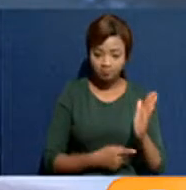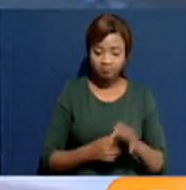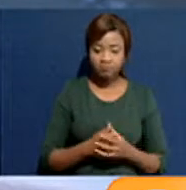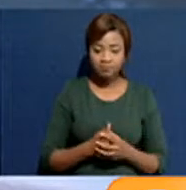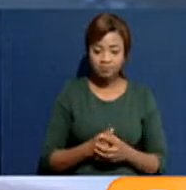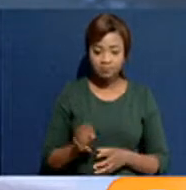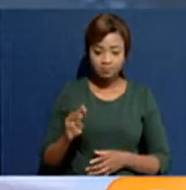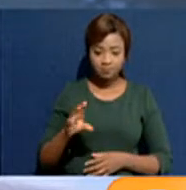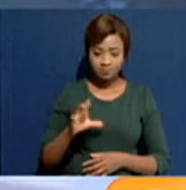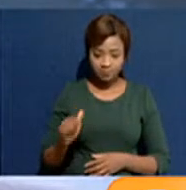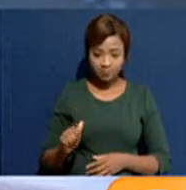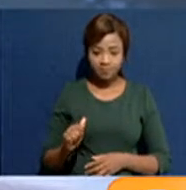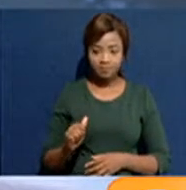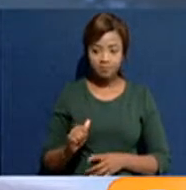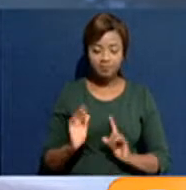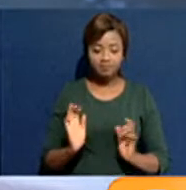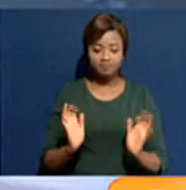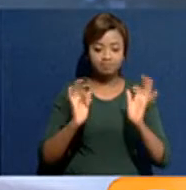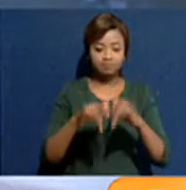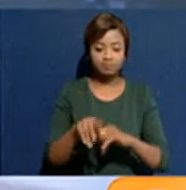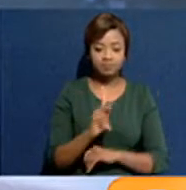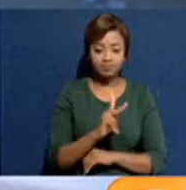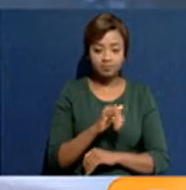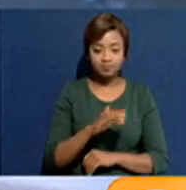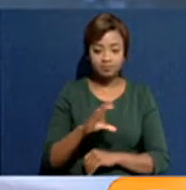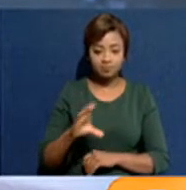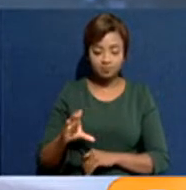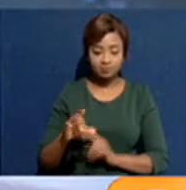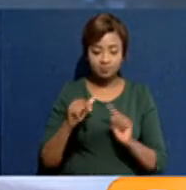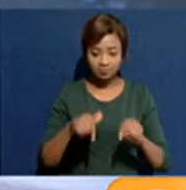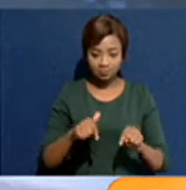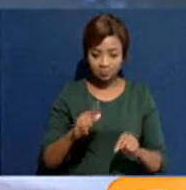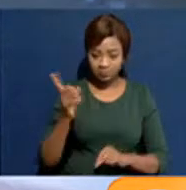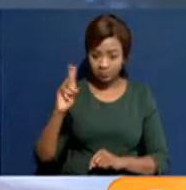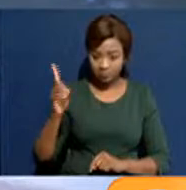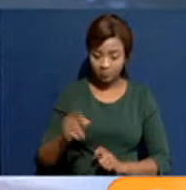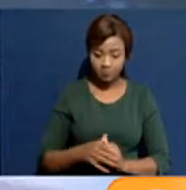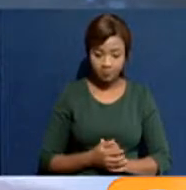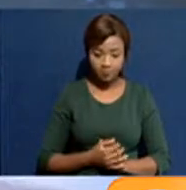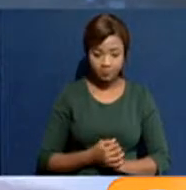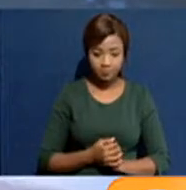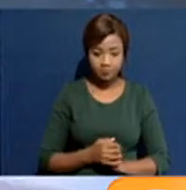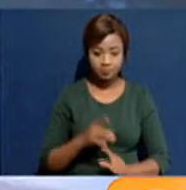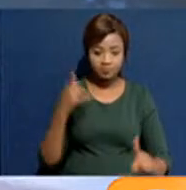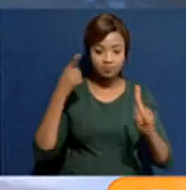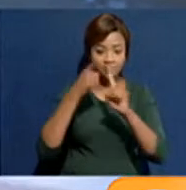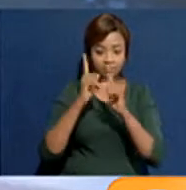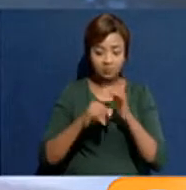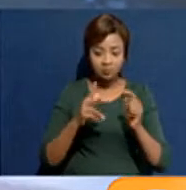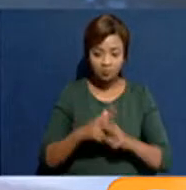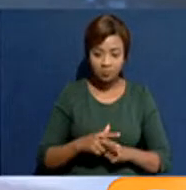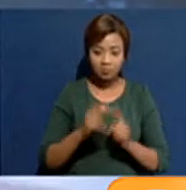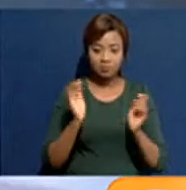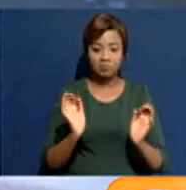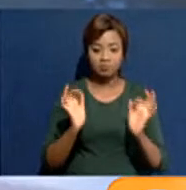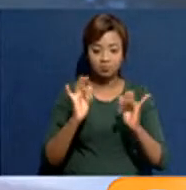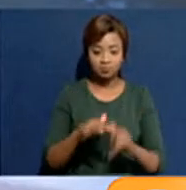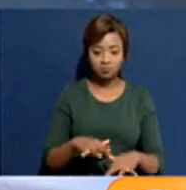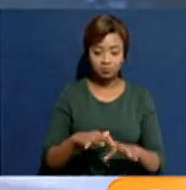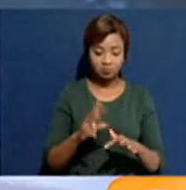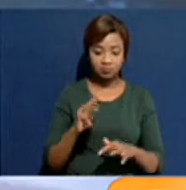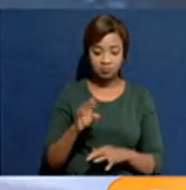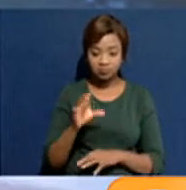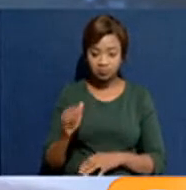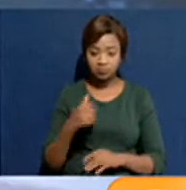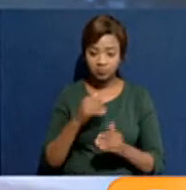who converged at the Kenyatta International Convention Center, right here in the capital, for the inaugural Congress, passed five resolutions which